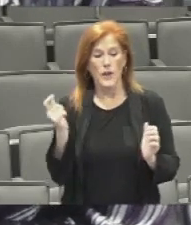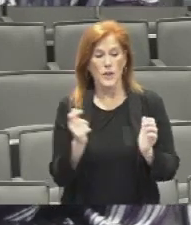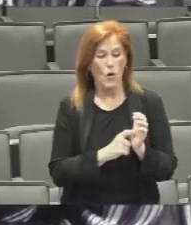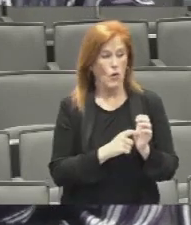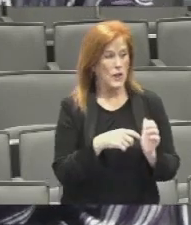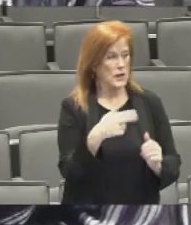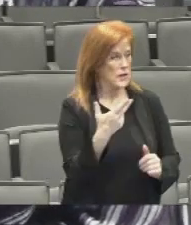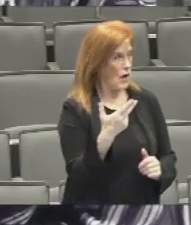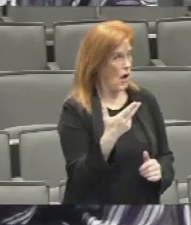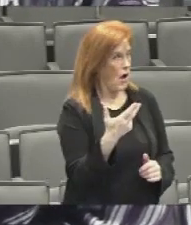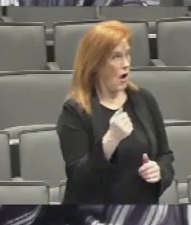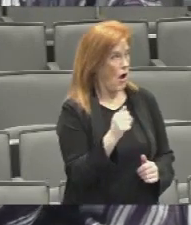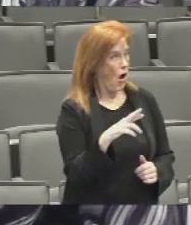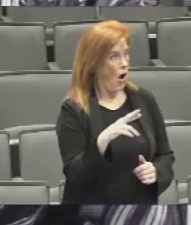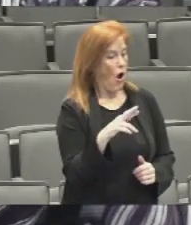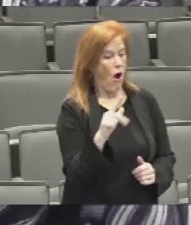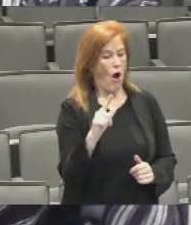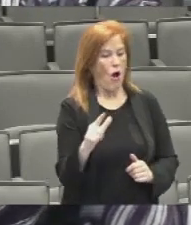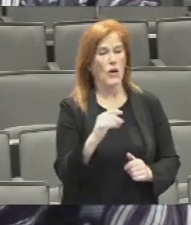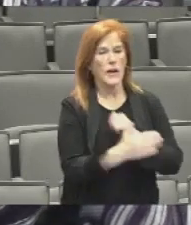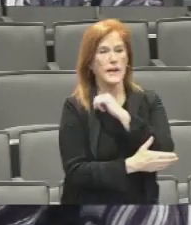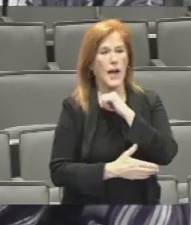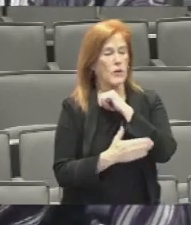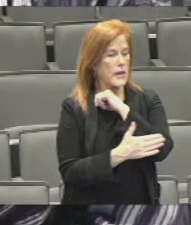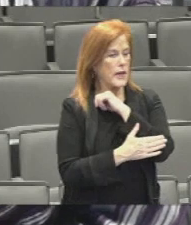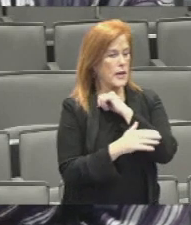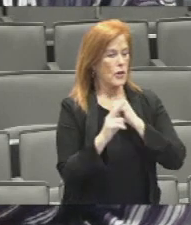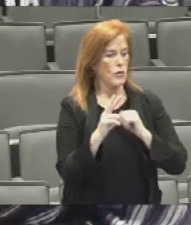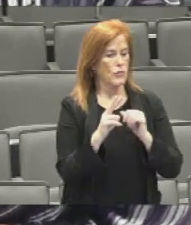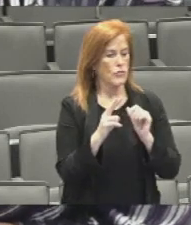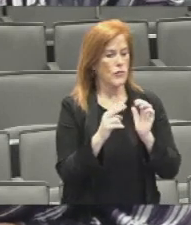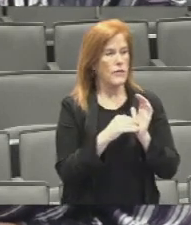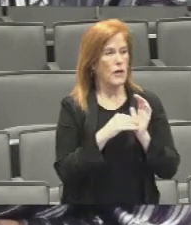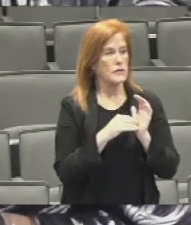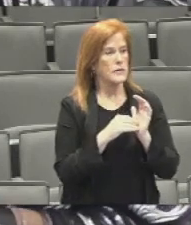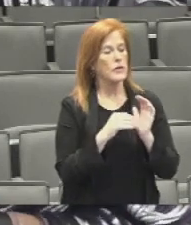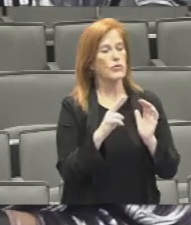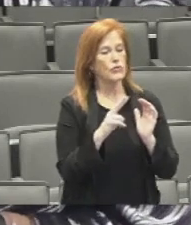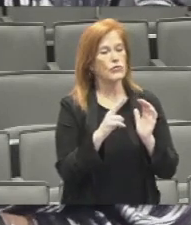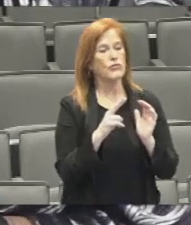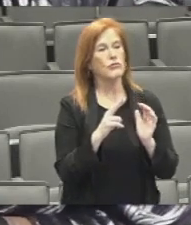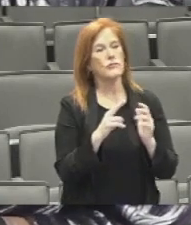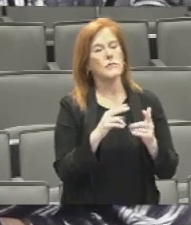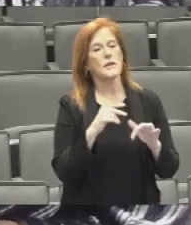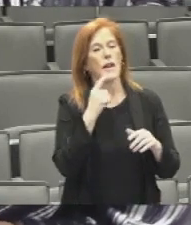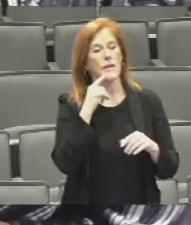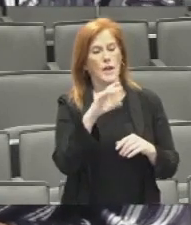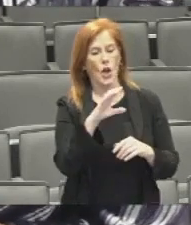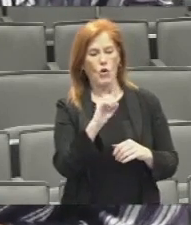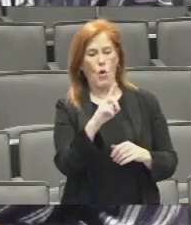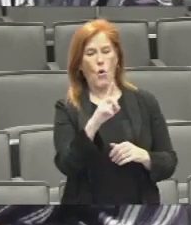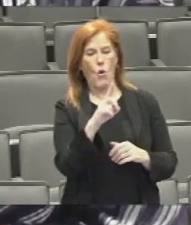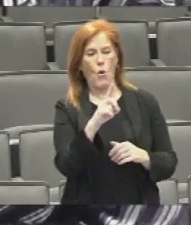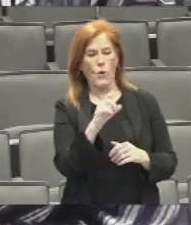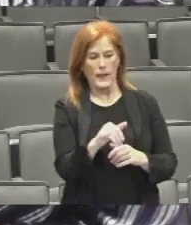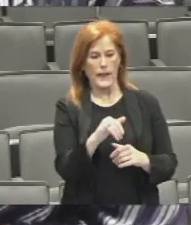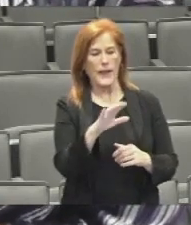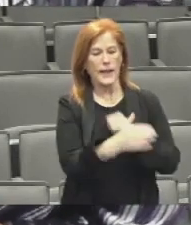at 233 cases per 10,000, and we see Dakota County at